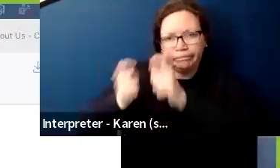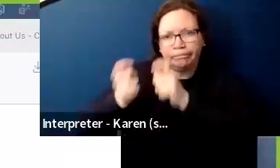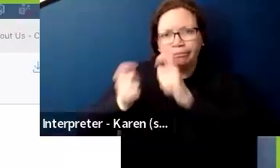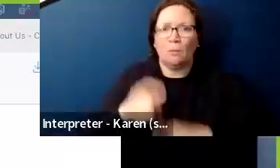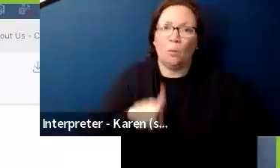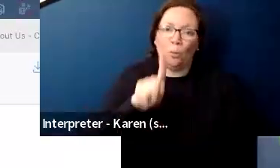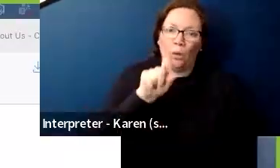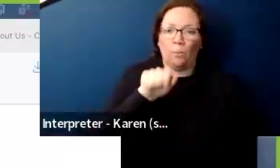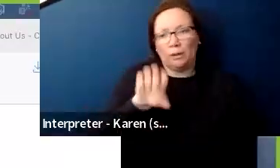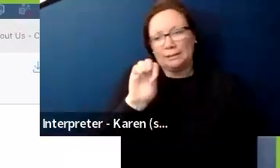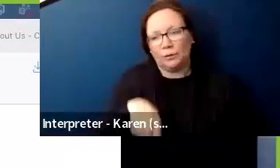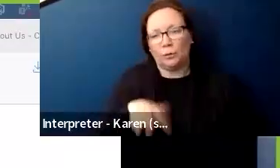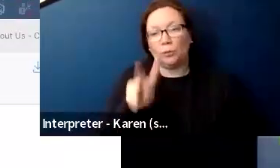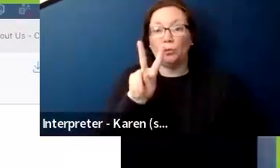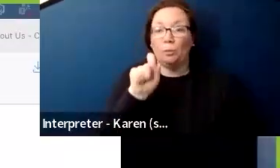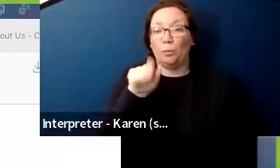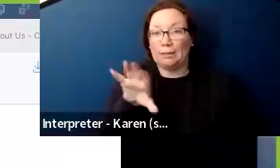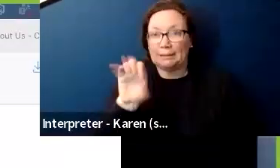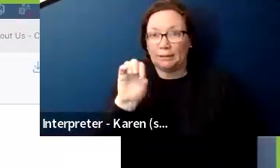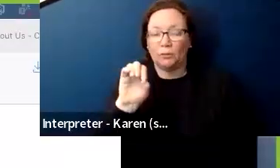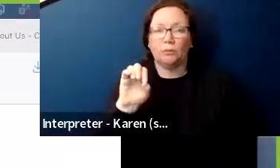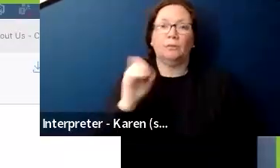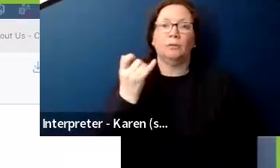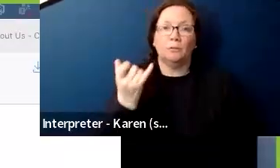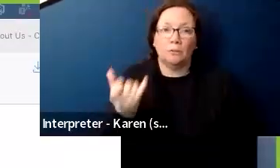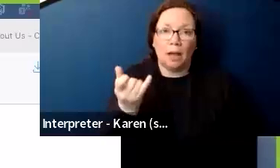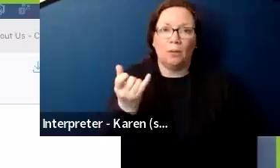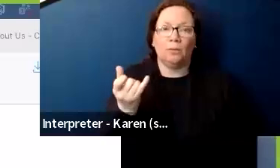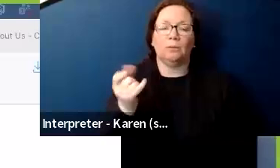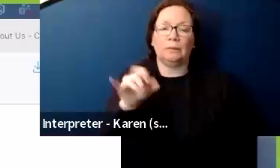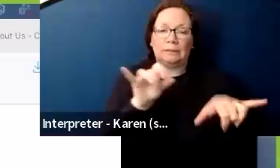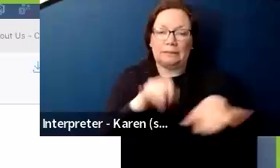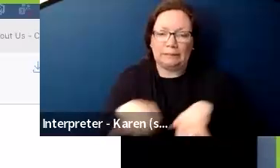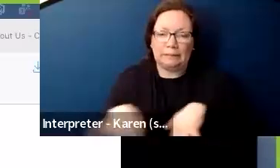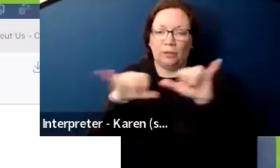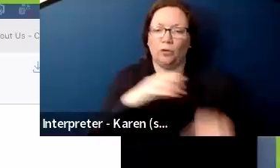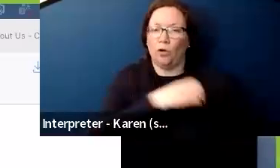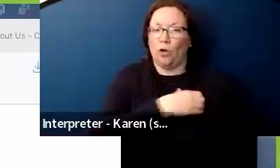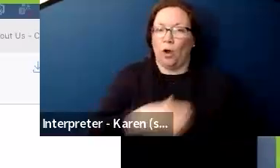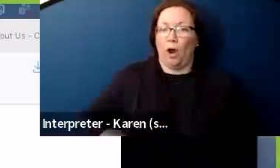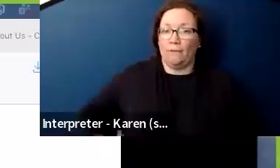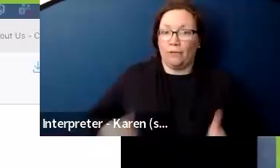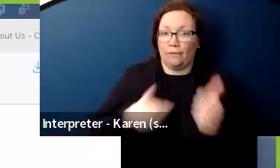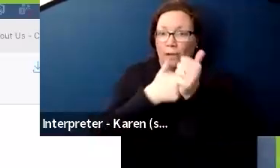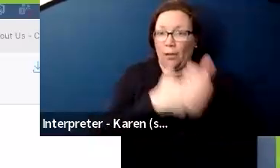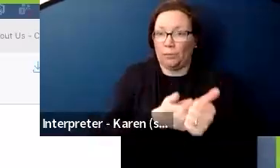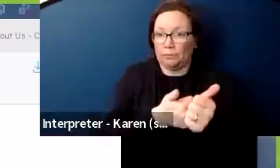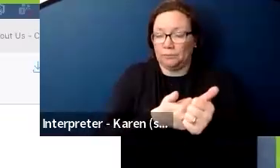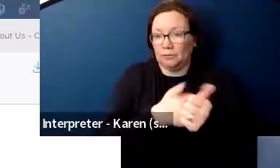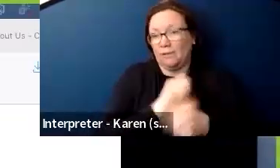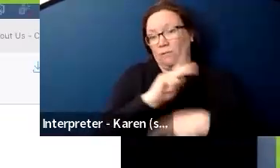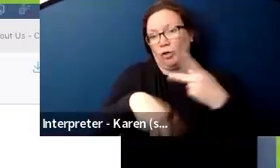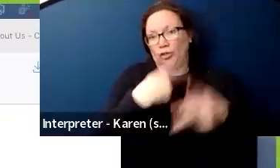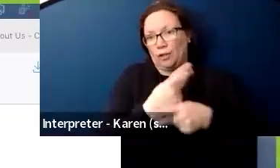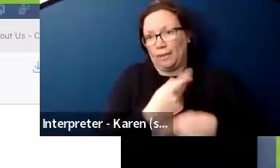1.0, 2.0. The standard that Harvard cites, the version that